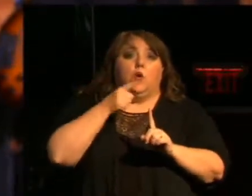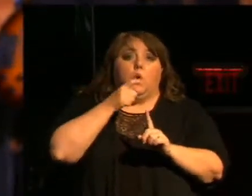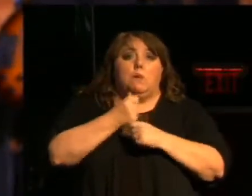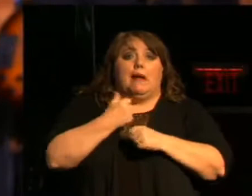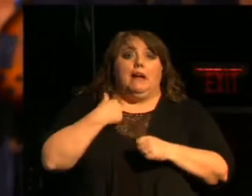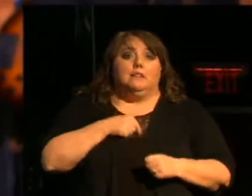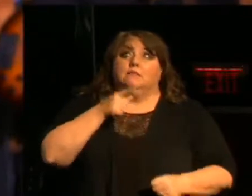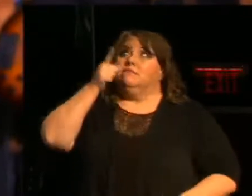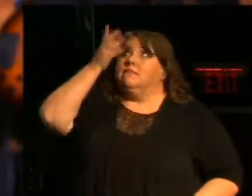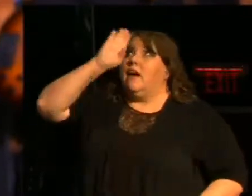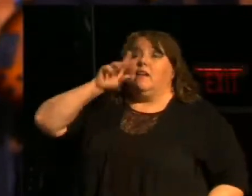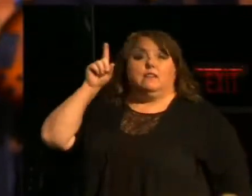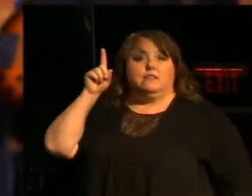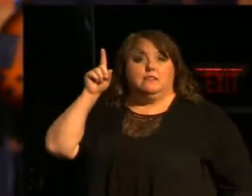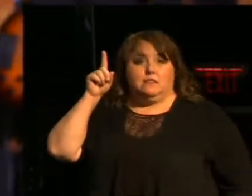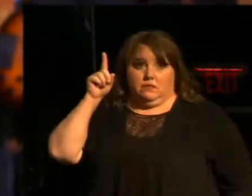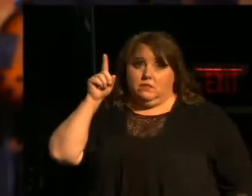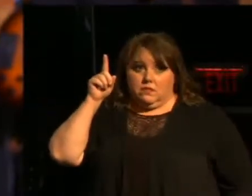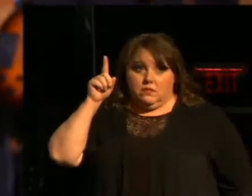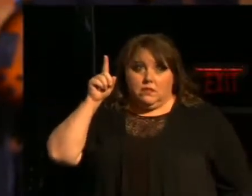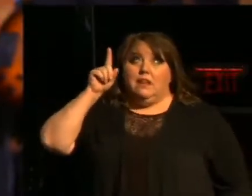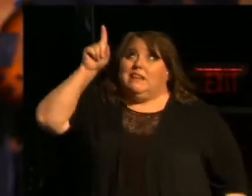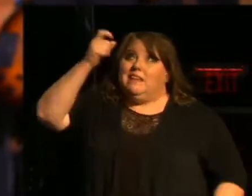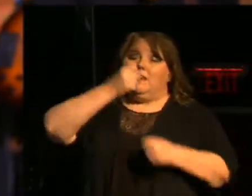One of my favorites in the book